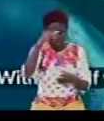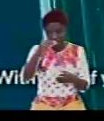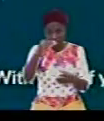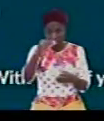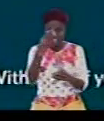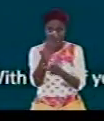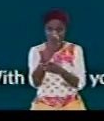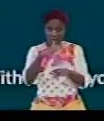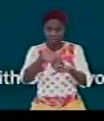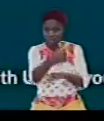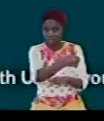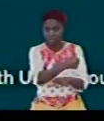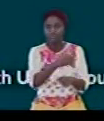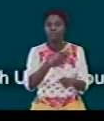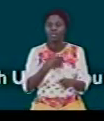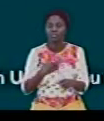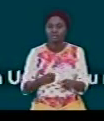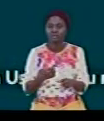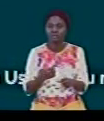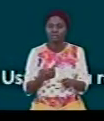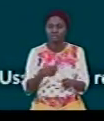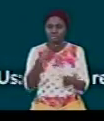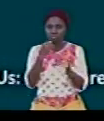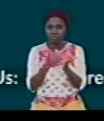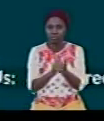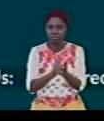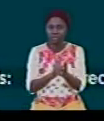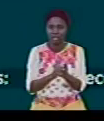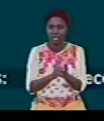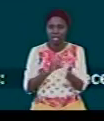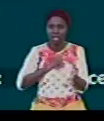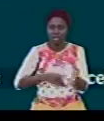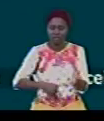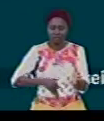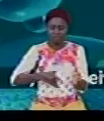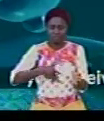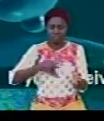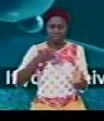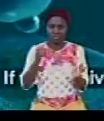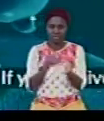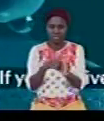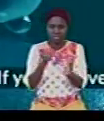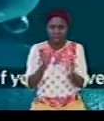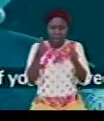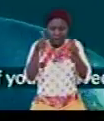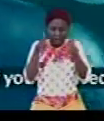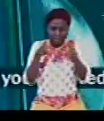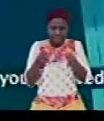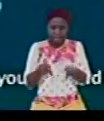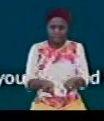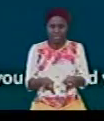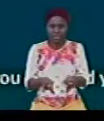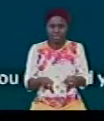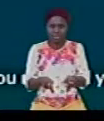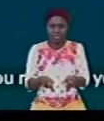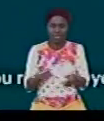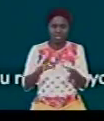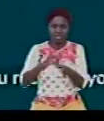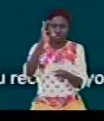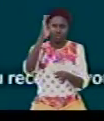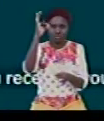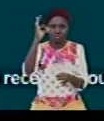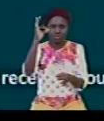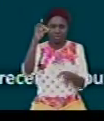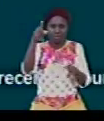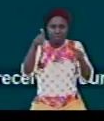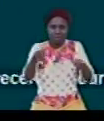I suddenly felt a force, a personality came out of me from the back portion of my neck. I opened my eyes, but